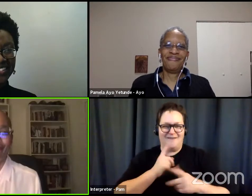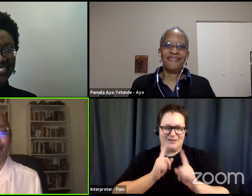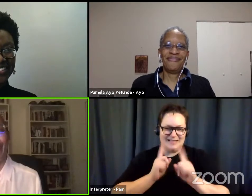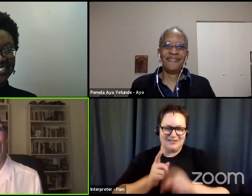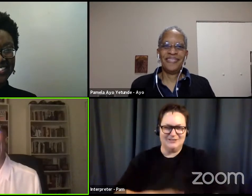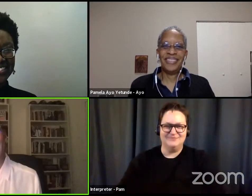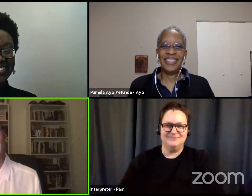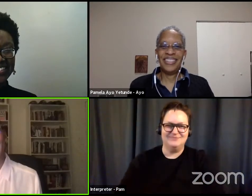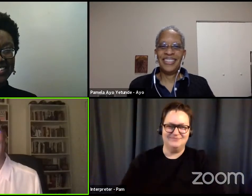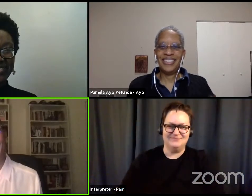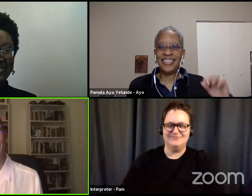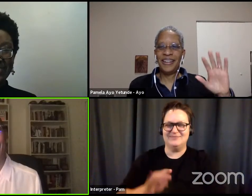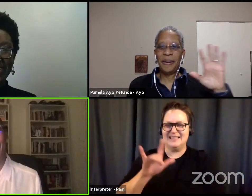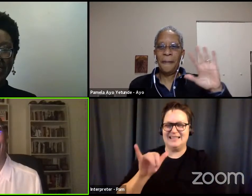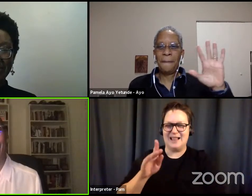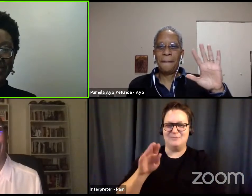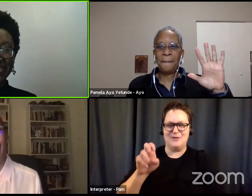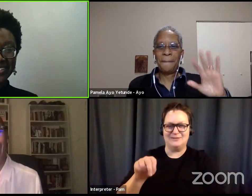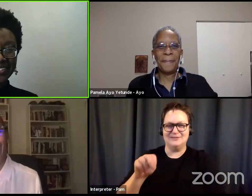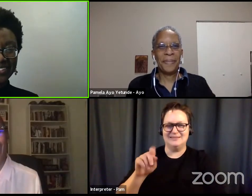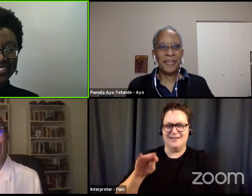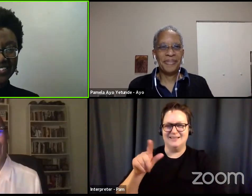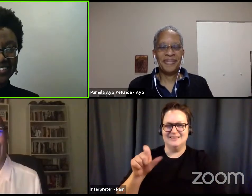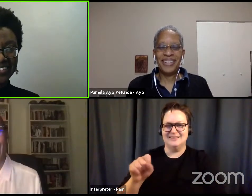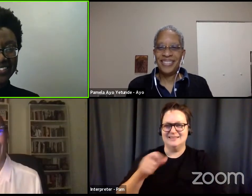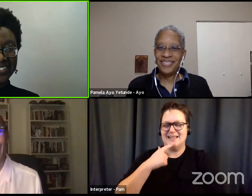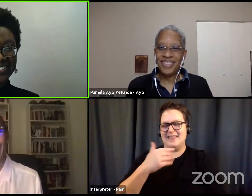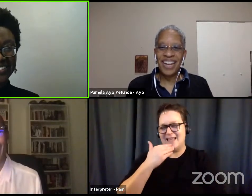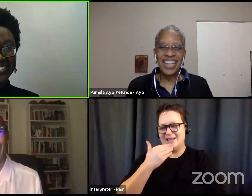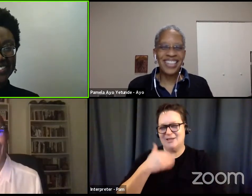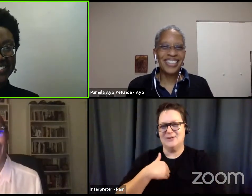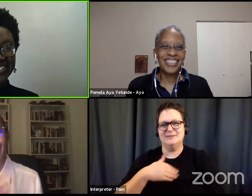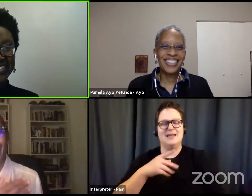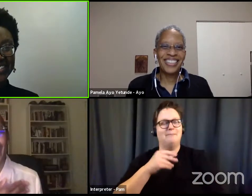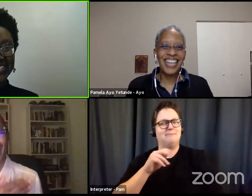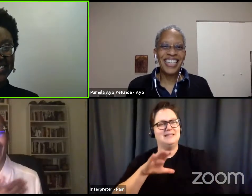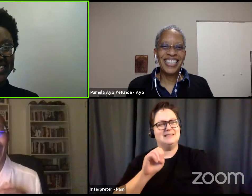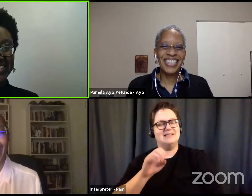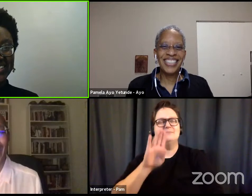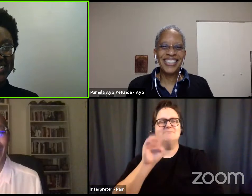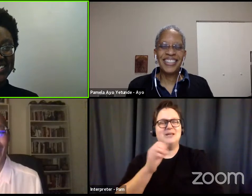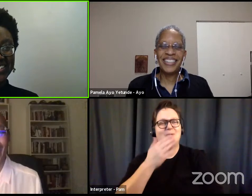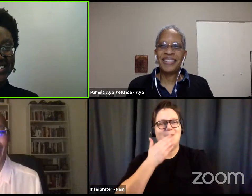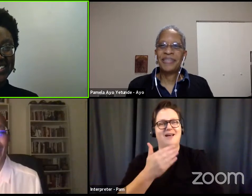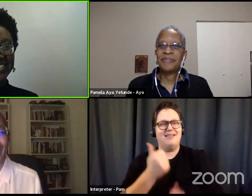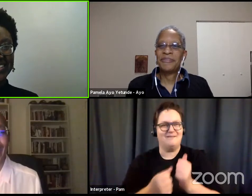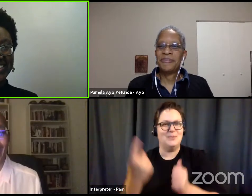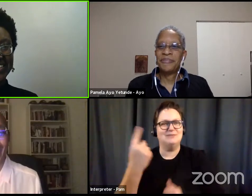Be well, everyone. Good night. Night.